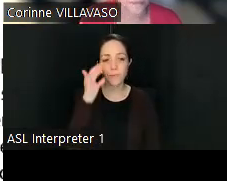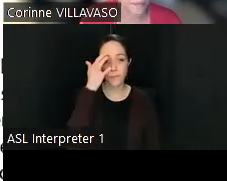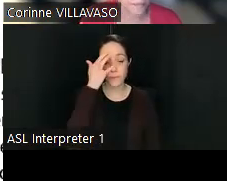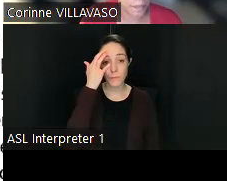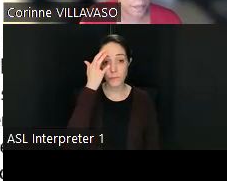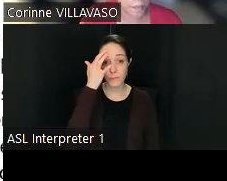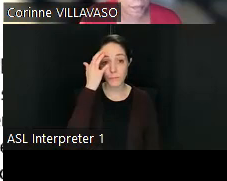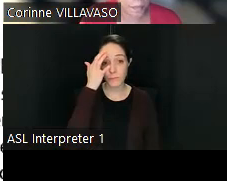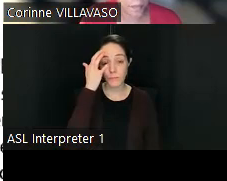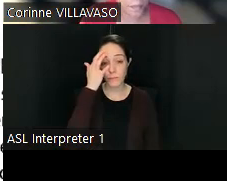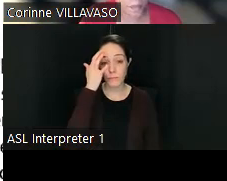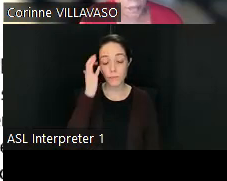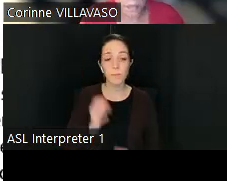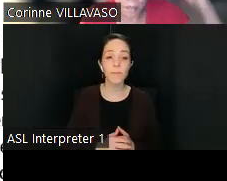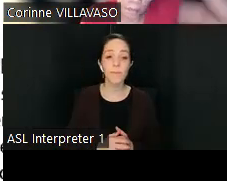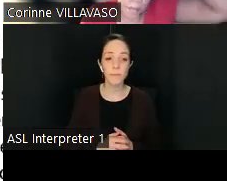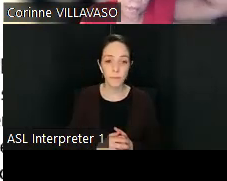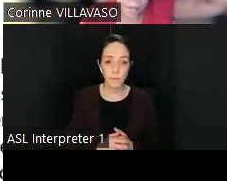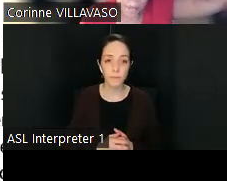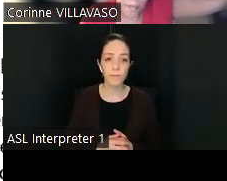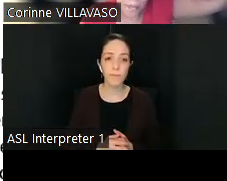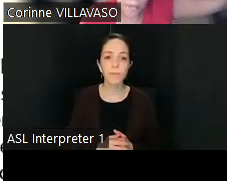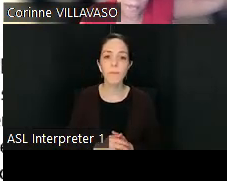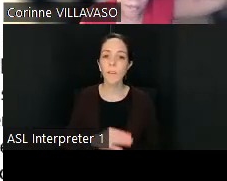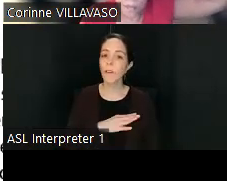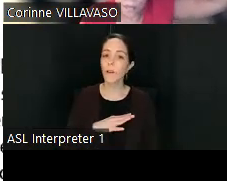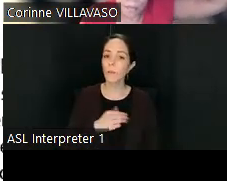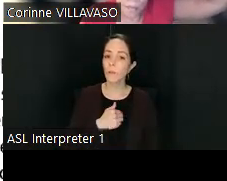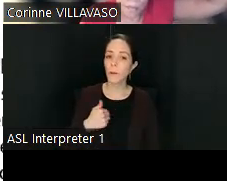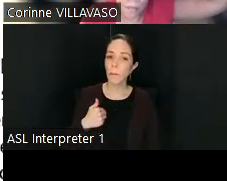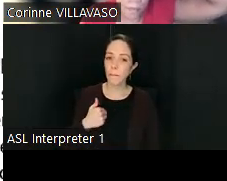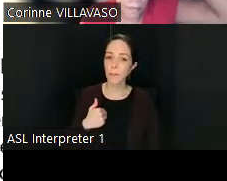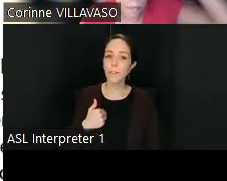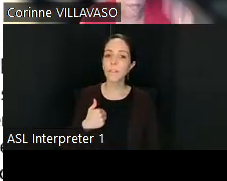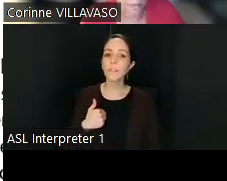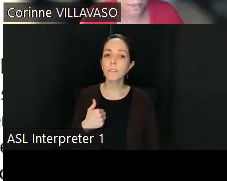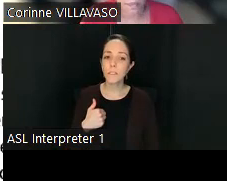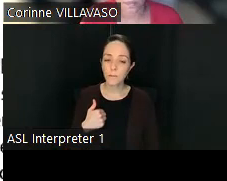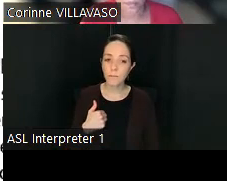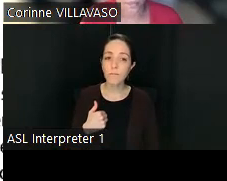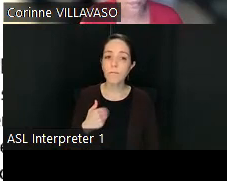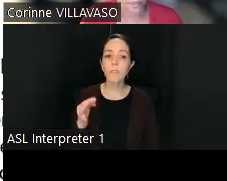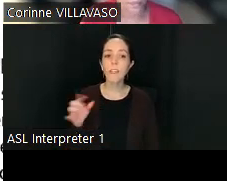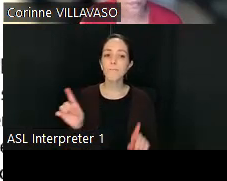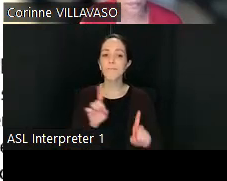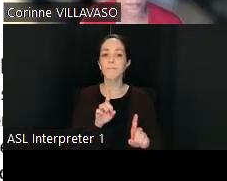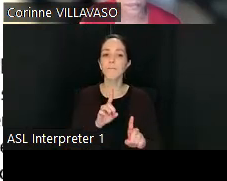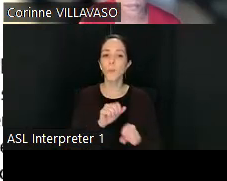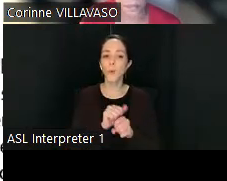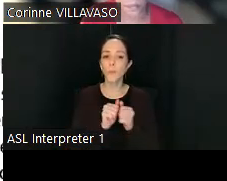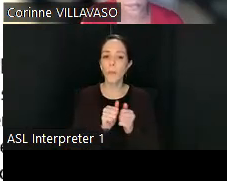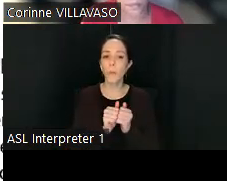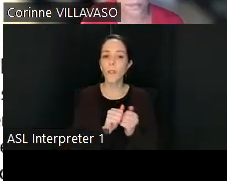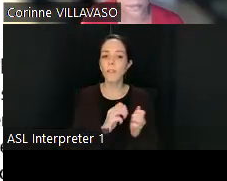Sure. Thank you. Number two, board members, assisted by a community outreach staff member, shall be available